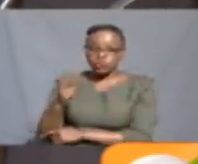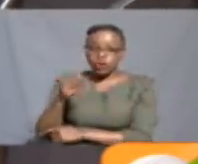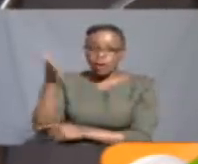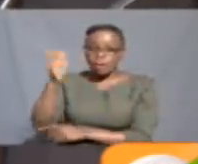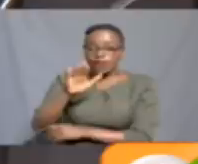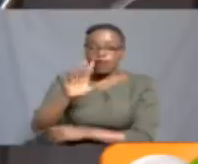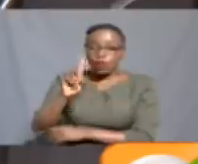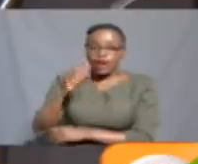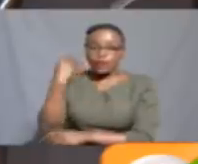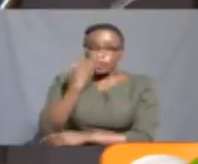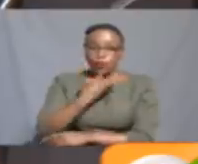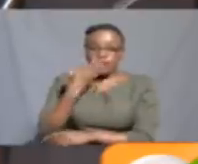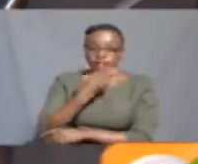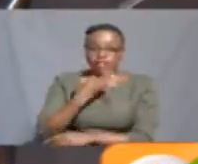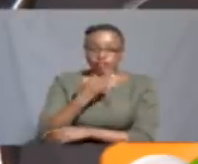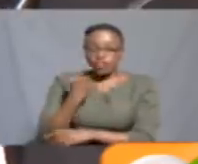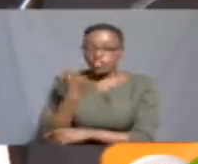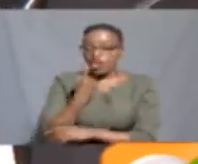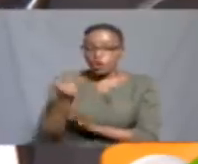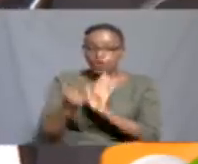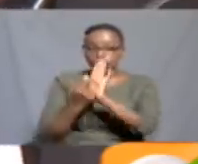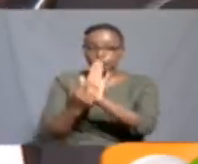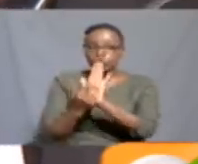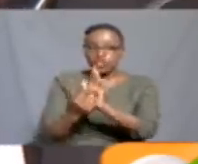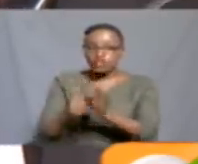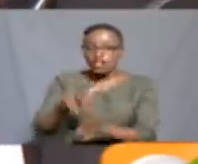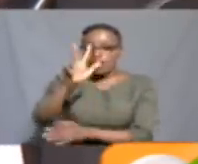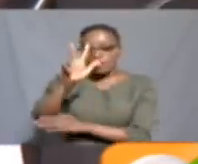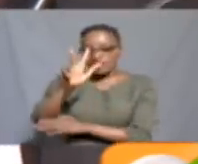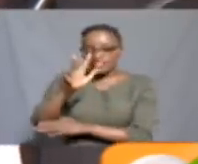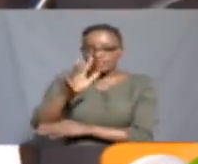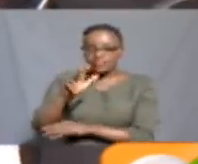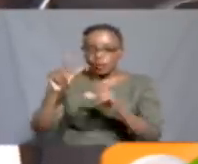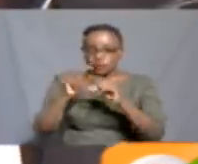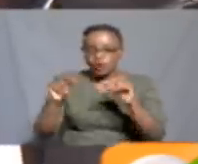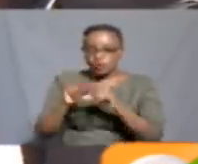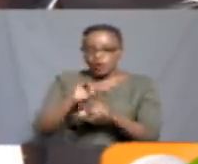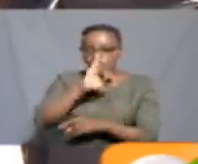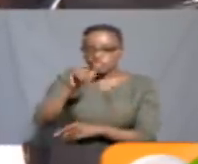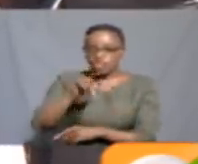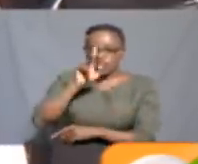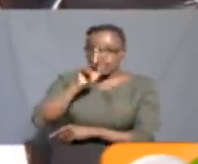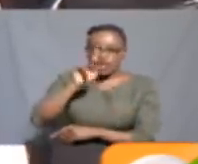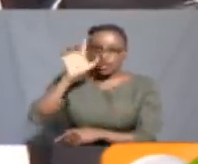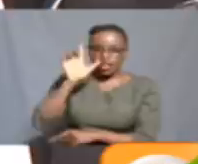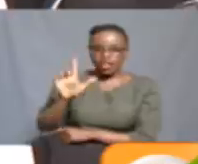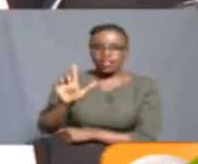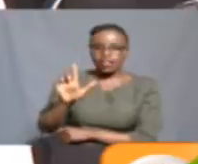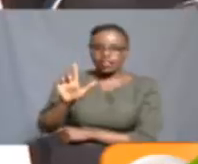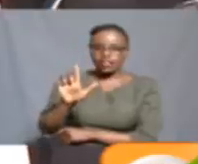here next Wednesday on the only show where the three letters on the keyboard follow each other,